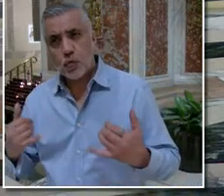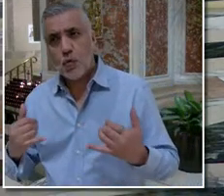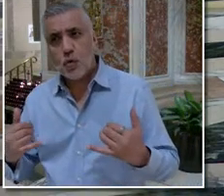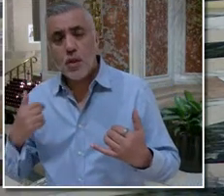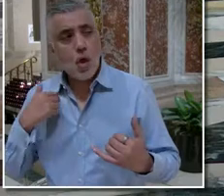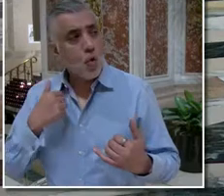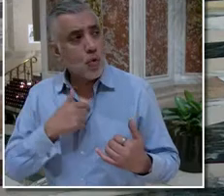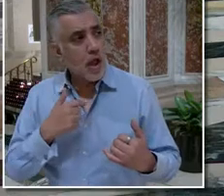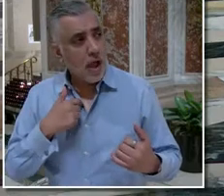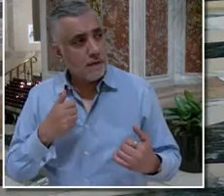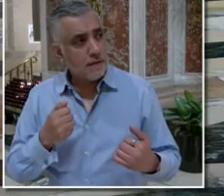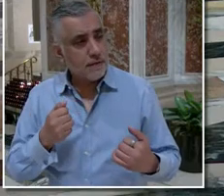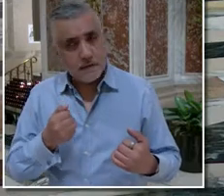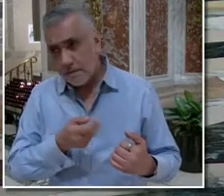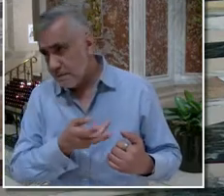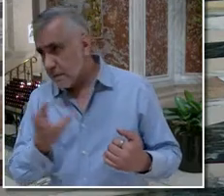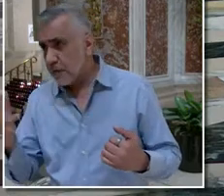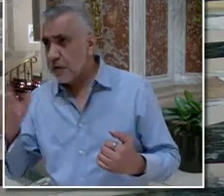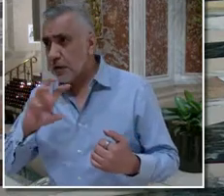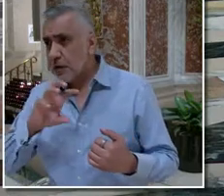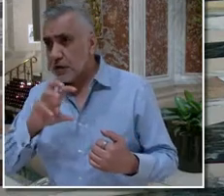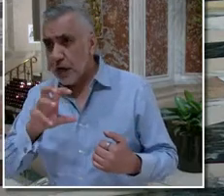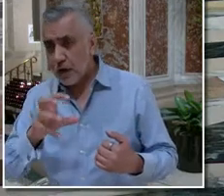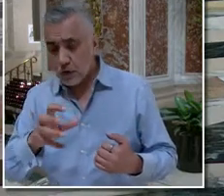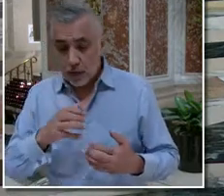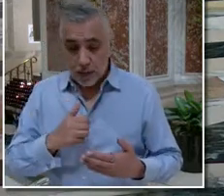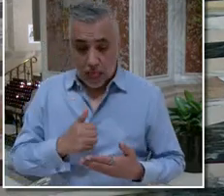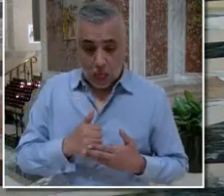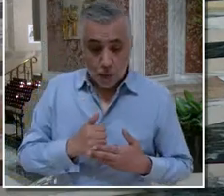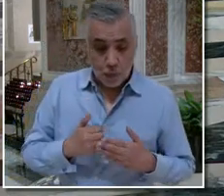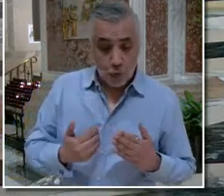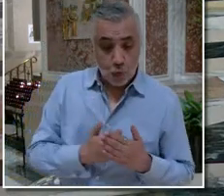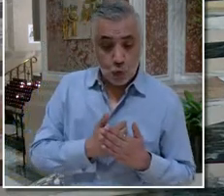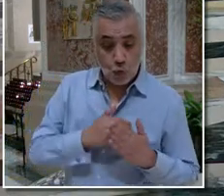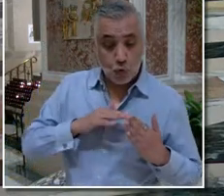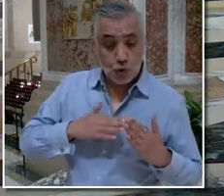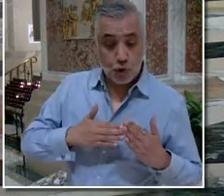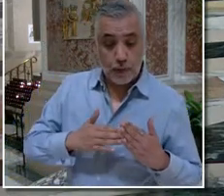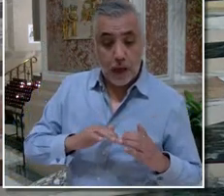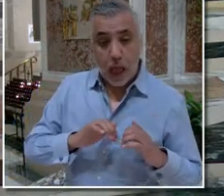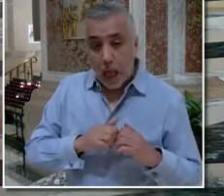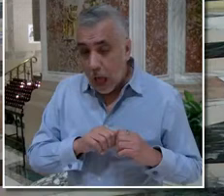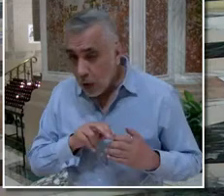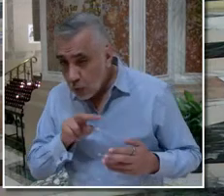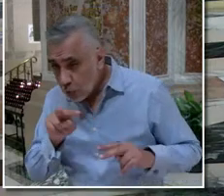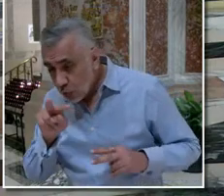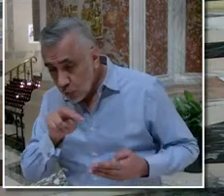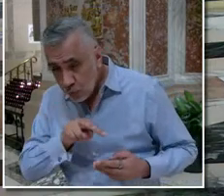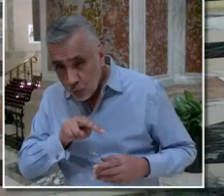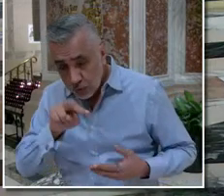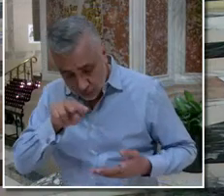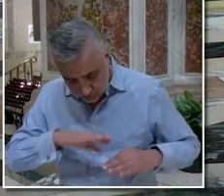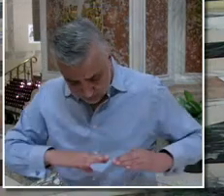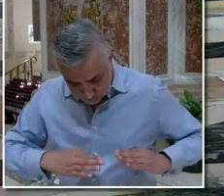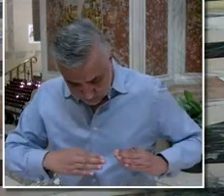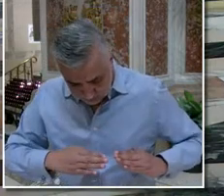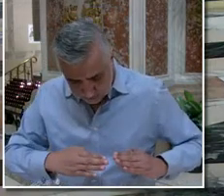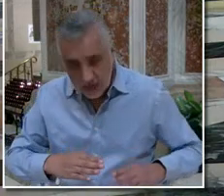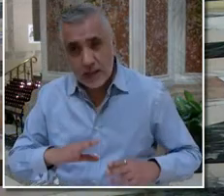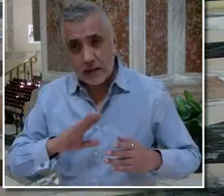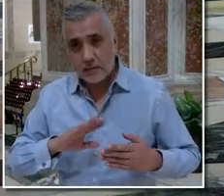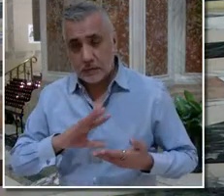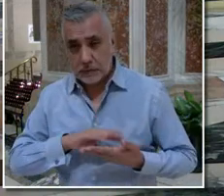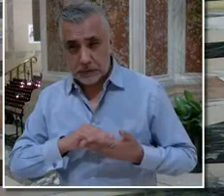food channels that can help the novice chef navigate his or her way around the